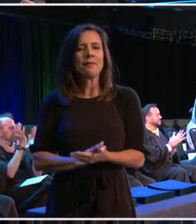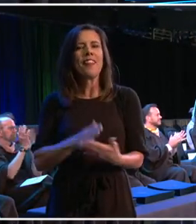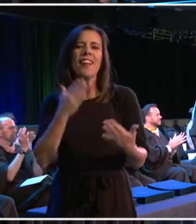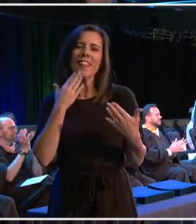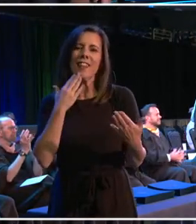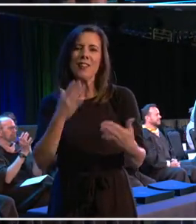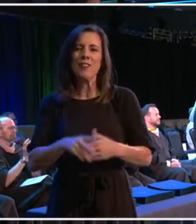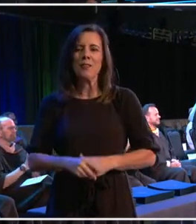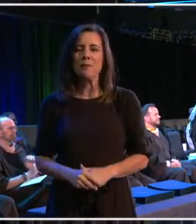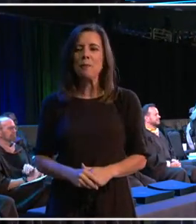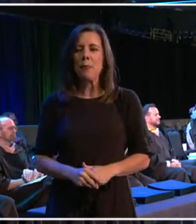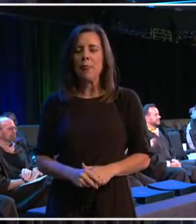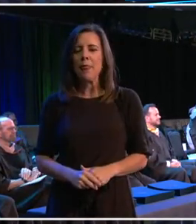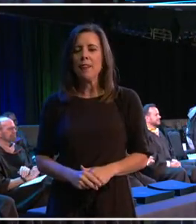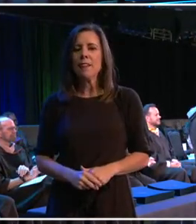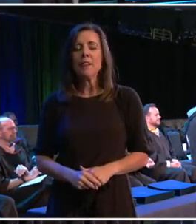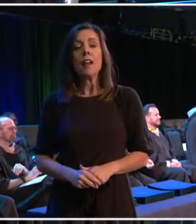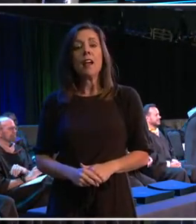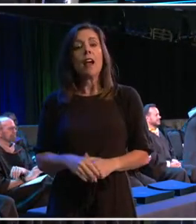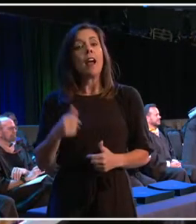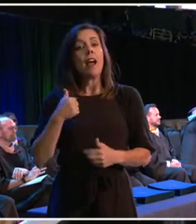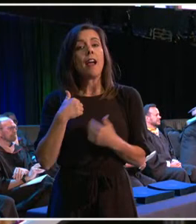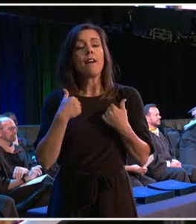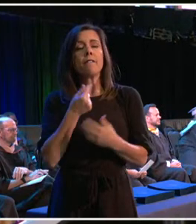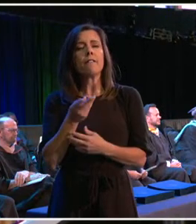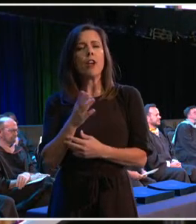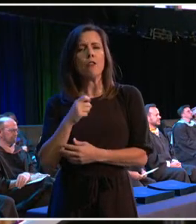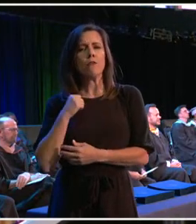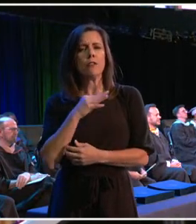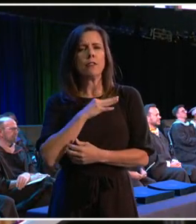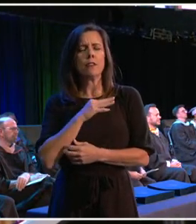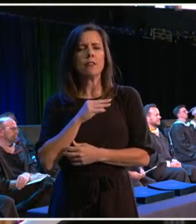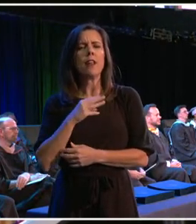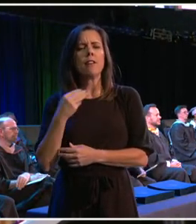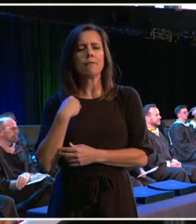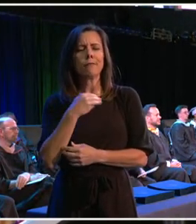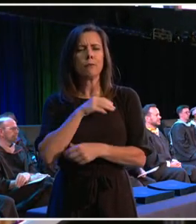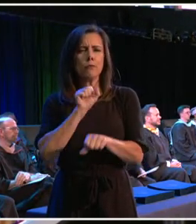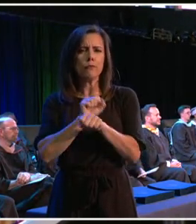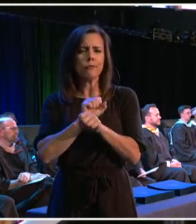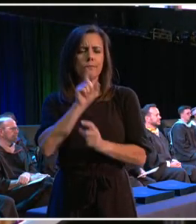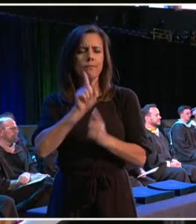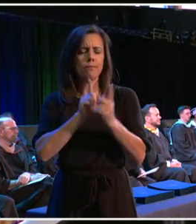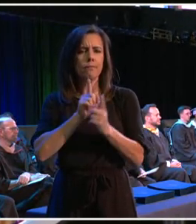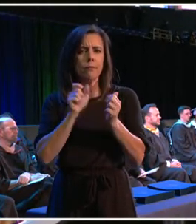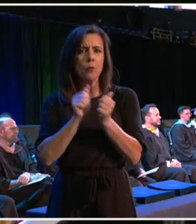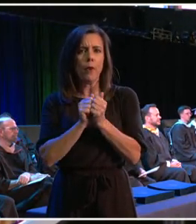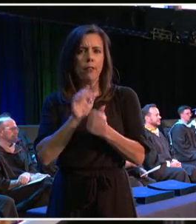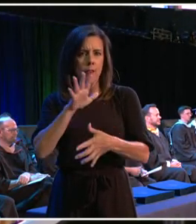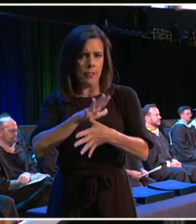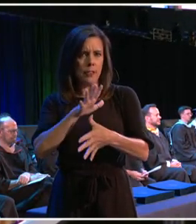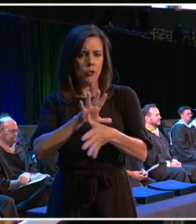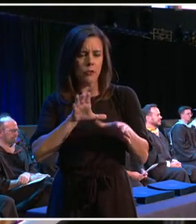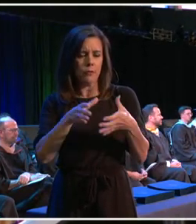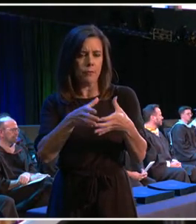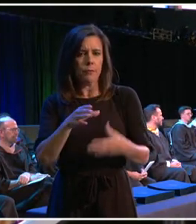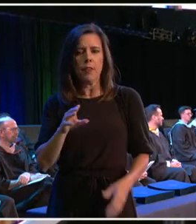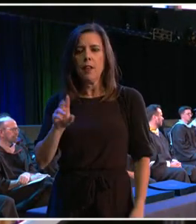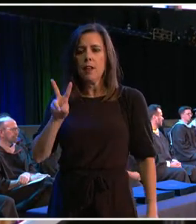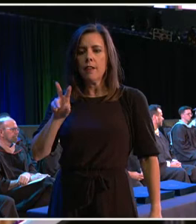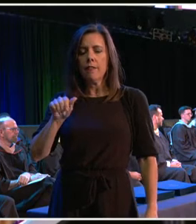Thank you. We have a few staff members who have been working closely with our senior class this year. Mr.